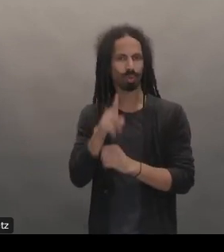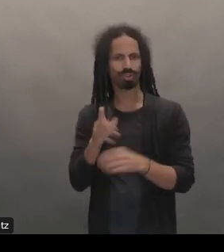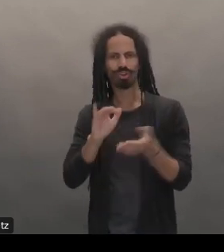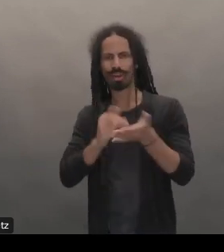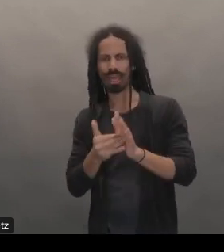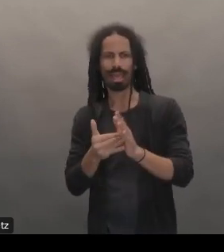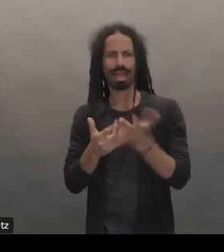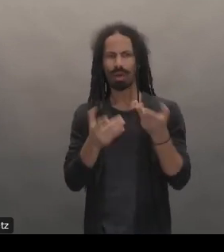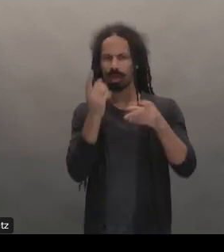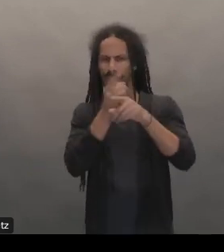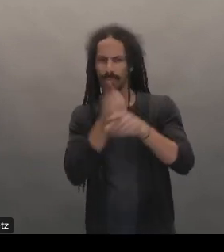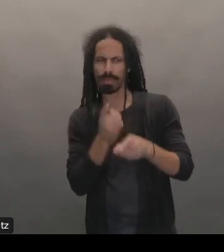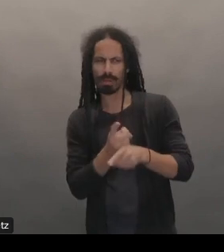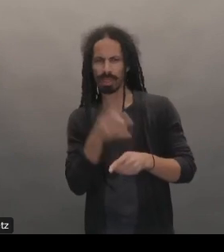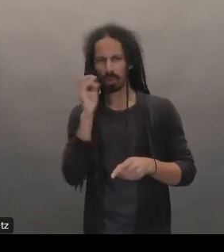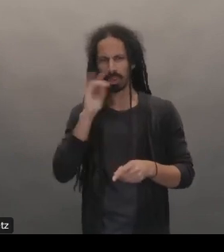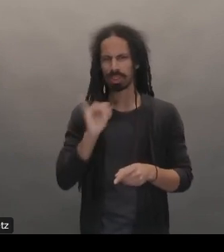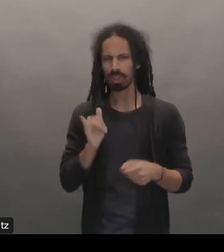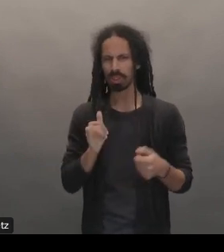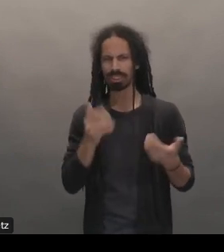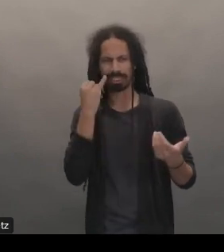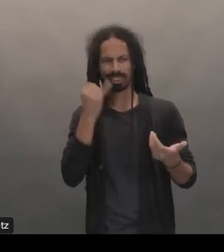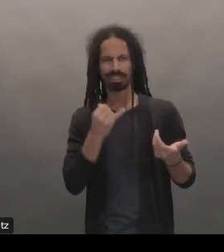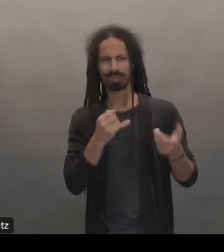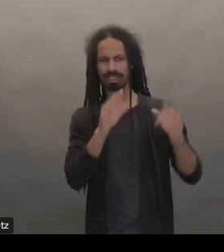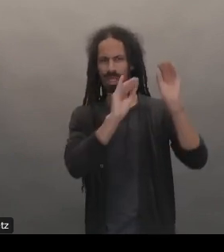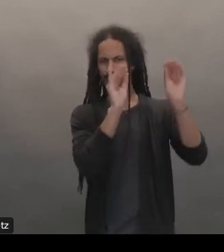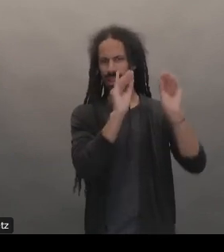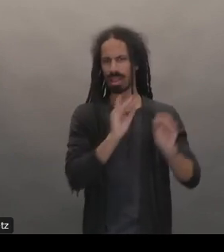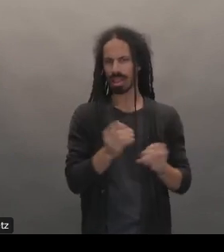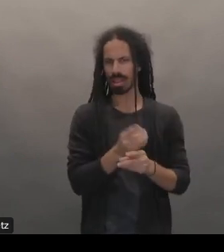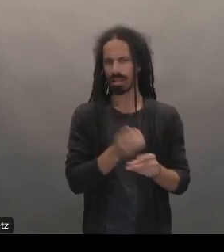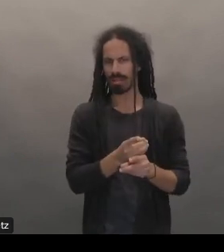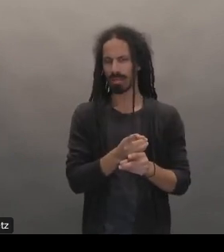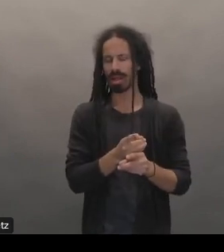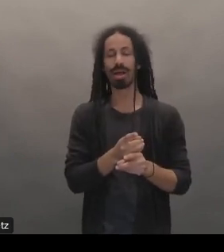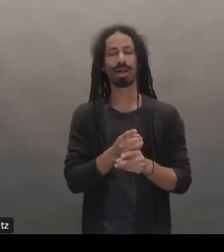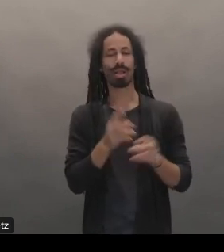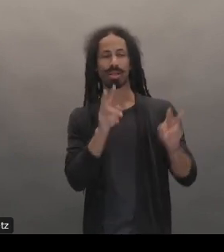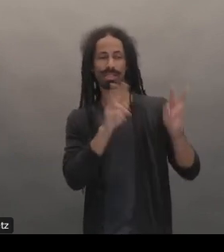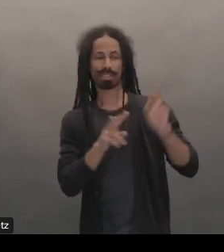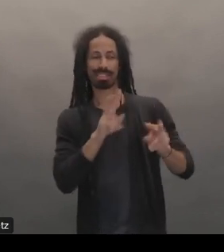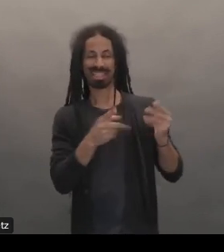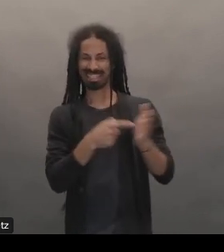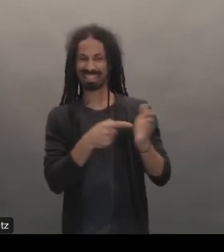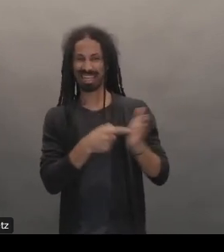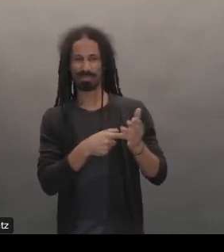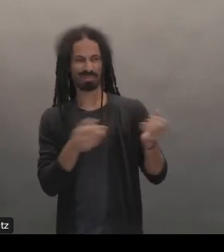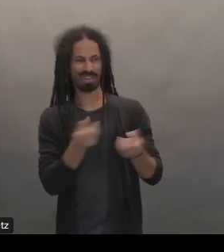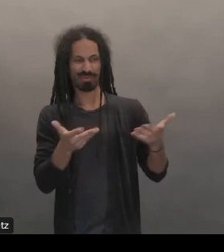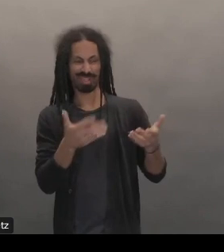when it's all put together, checking out a sample paper can be a really nice way to get a full picture of what you're seeing.